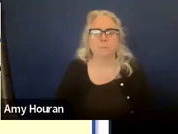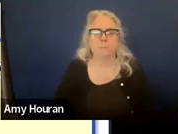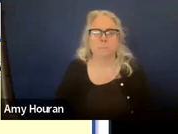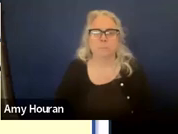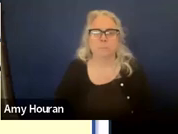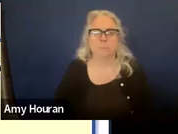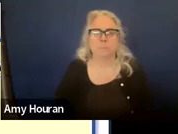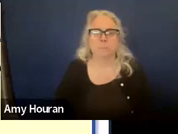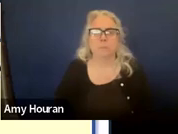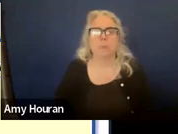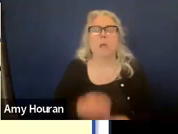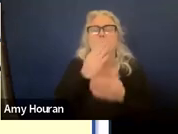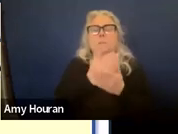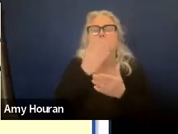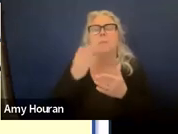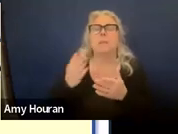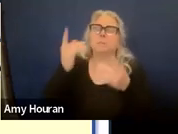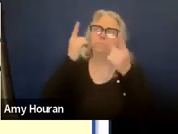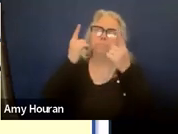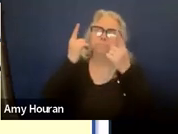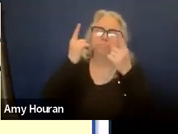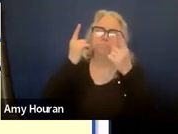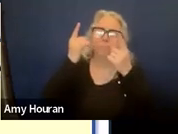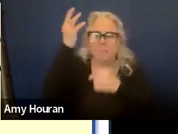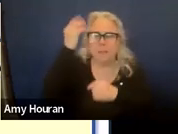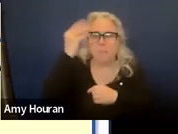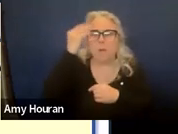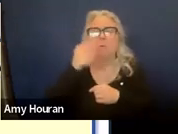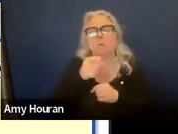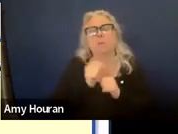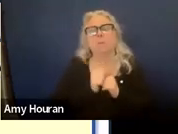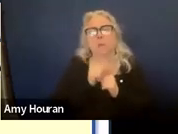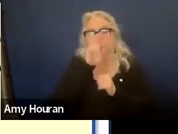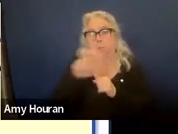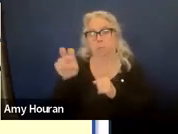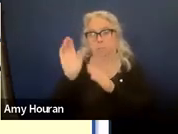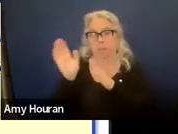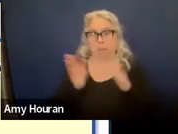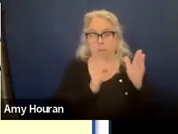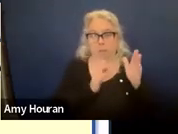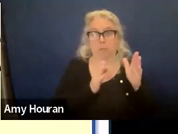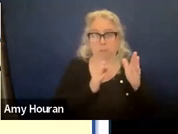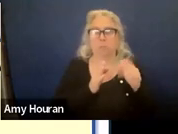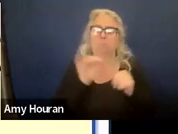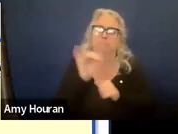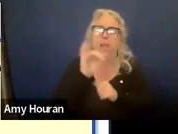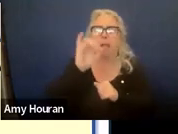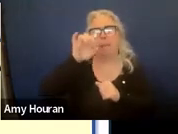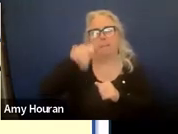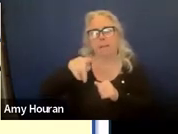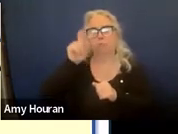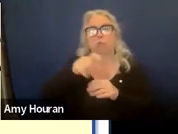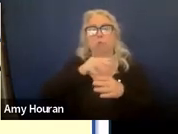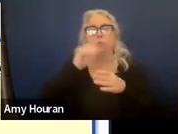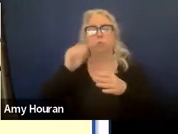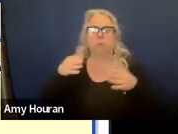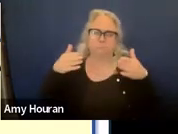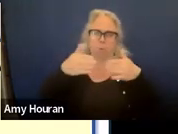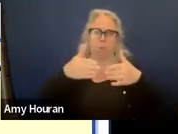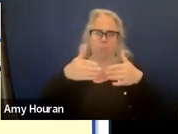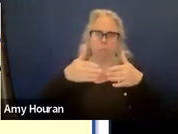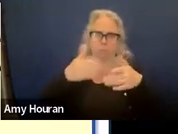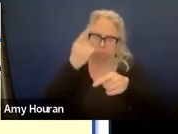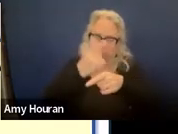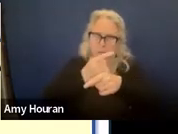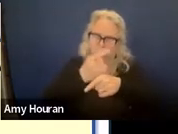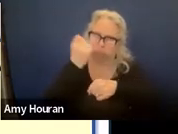So just some things to think about. Transition plans like IEPs should be student-centered, right?